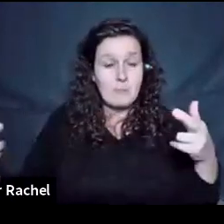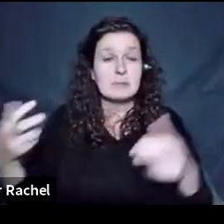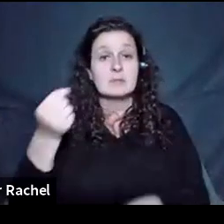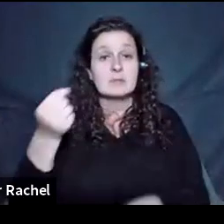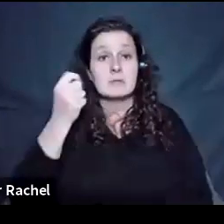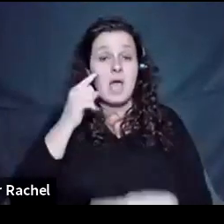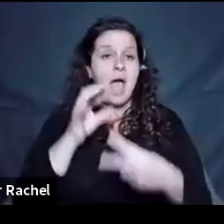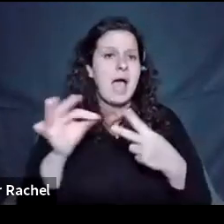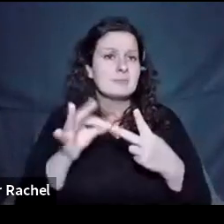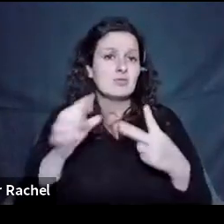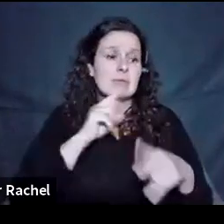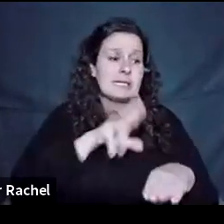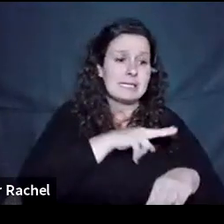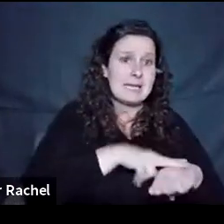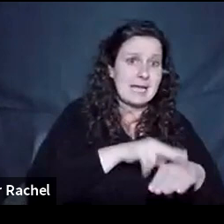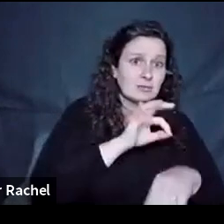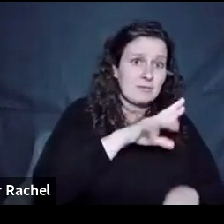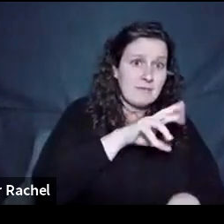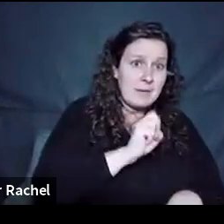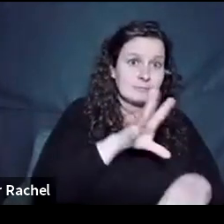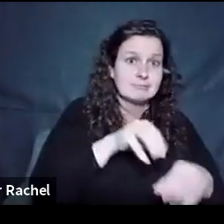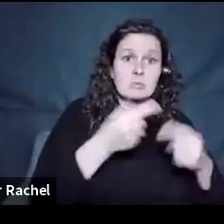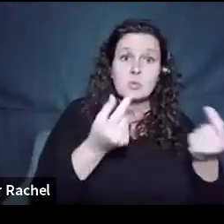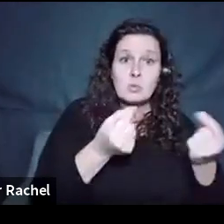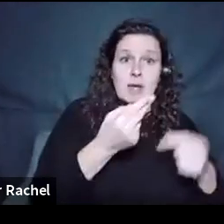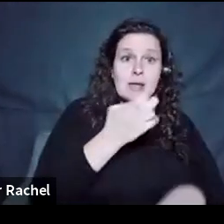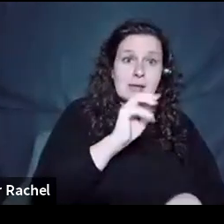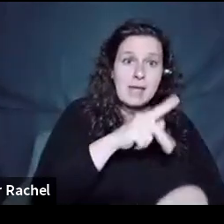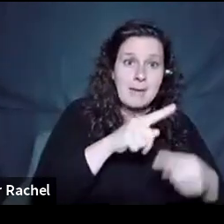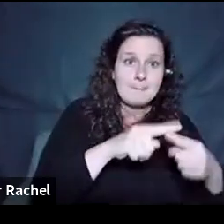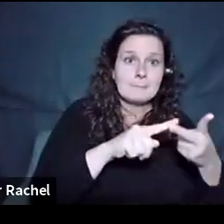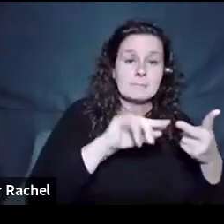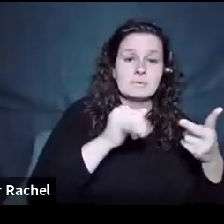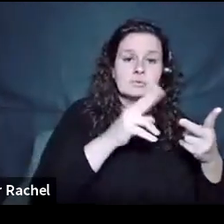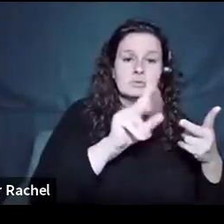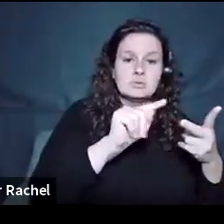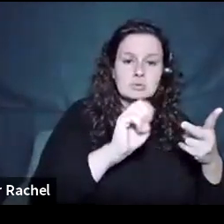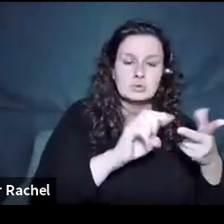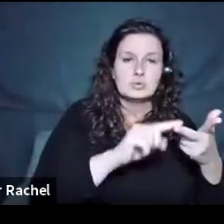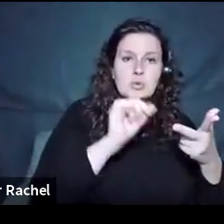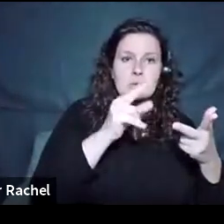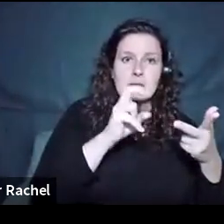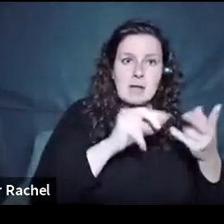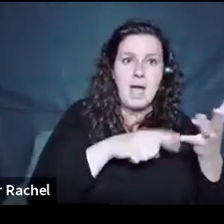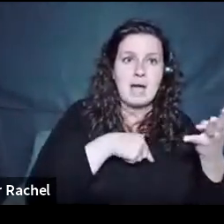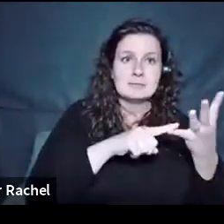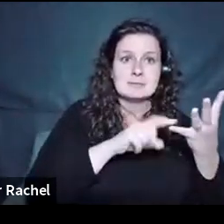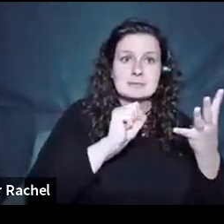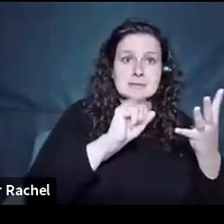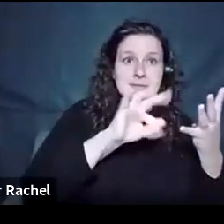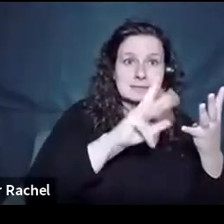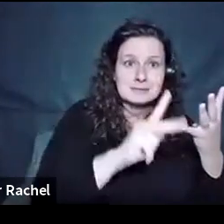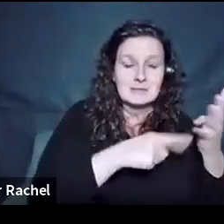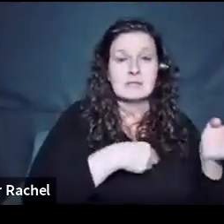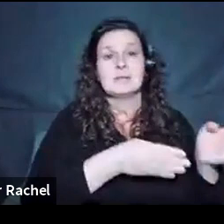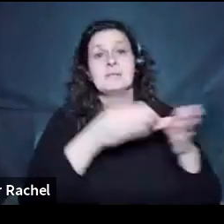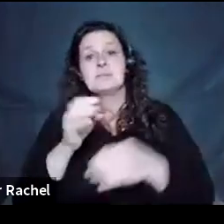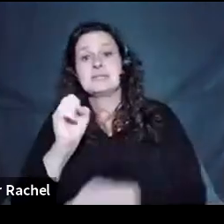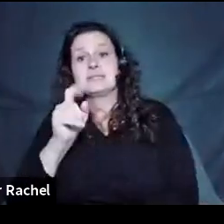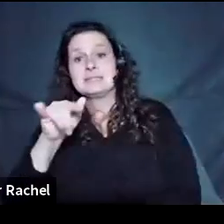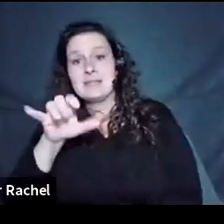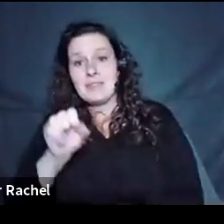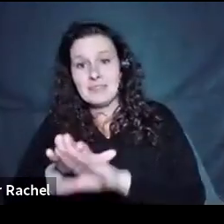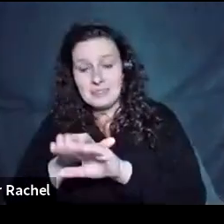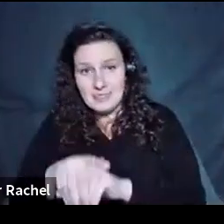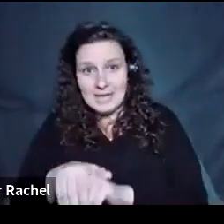options are really natural fibers, which would include hemp, jute, cotton, silk. And then you have your synthetics,